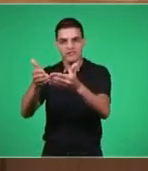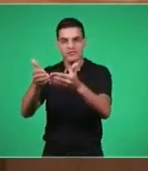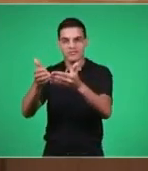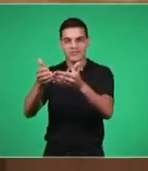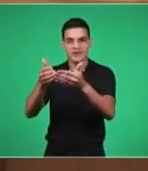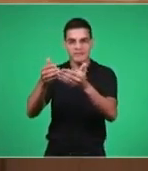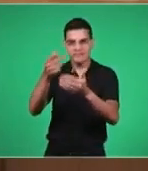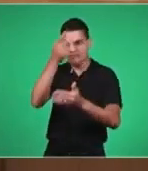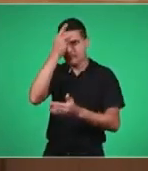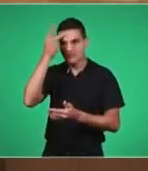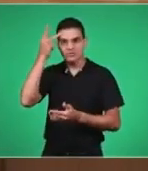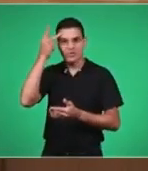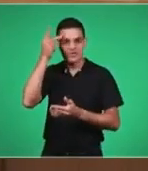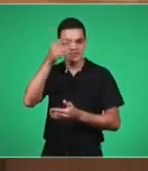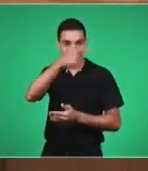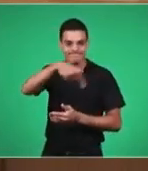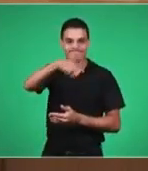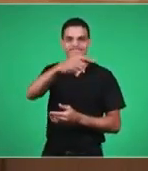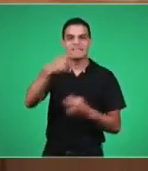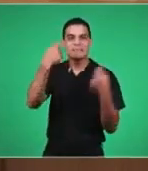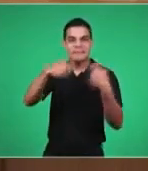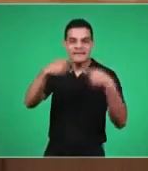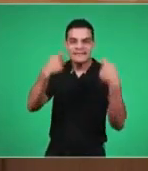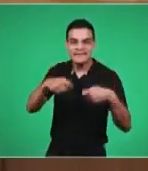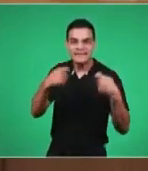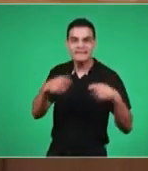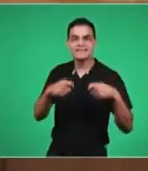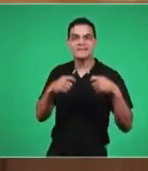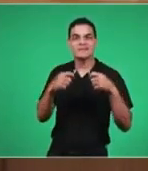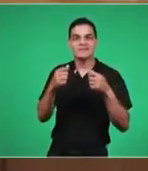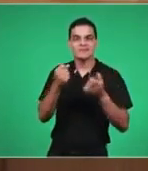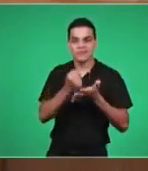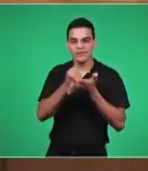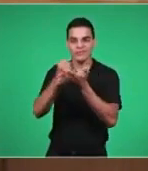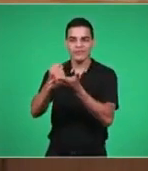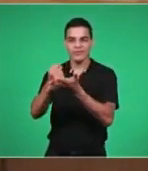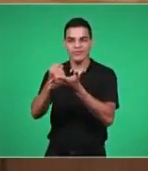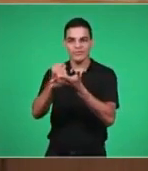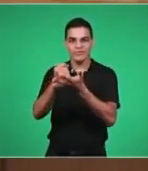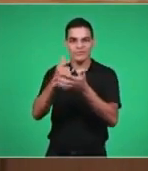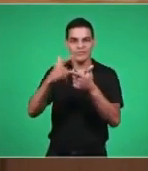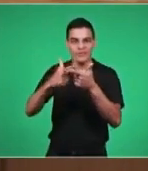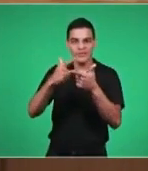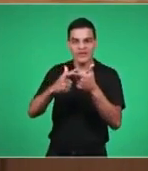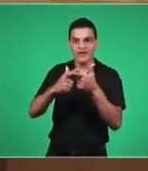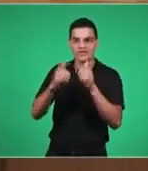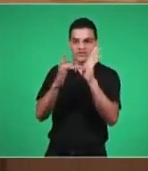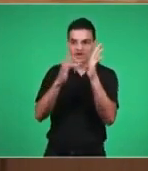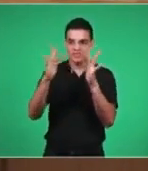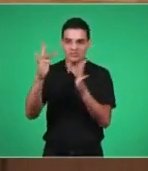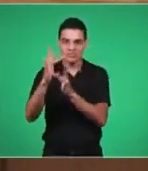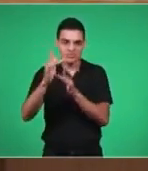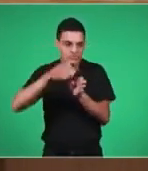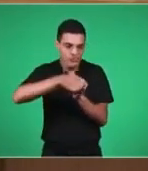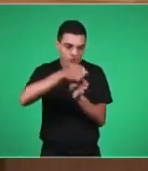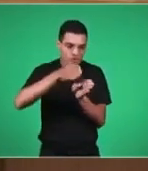for this invitation is because people are extremely necessitated and they need the